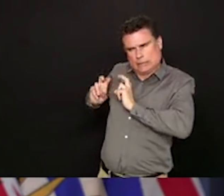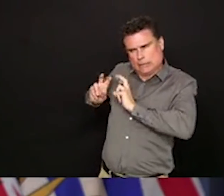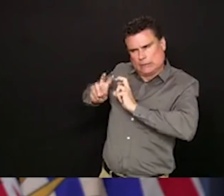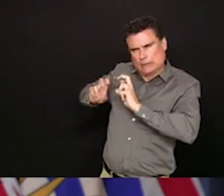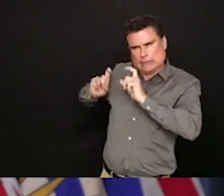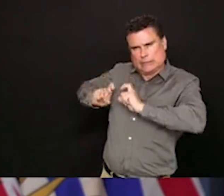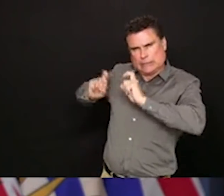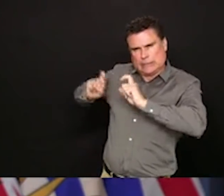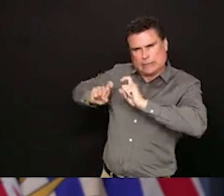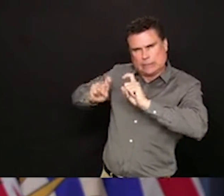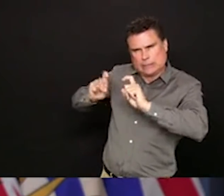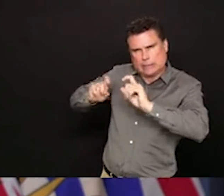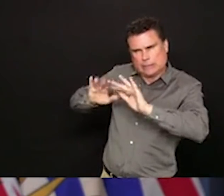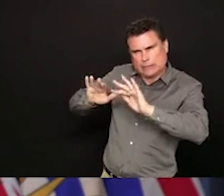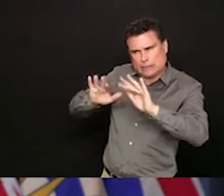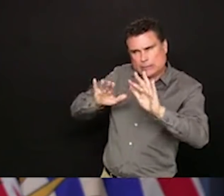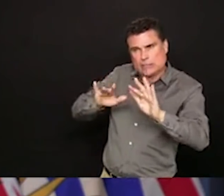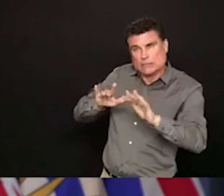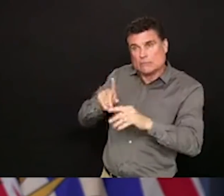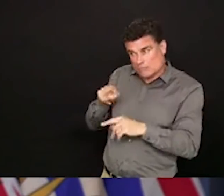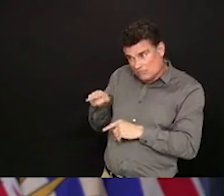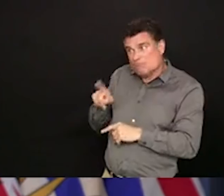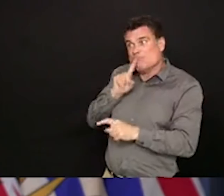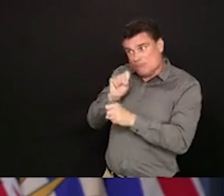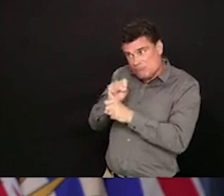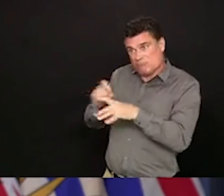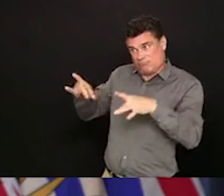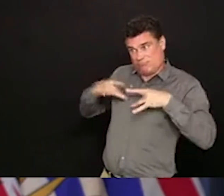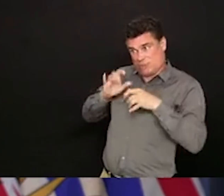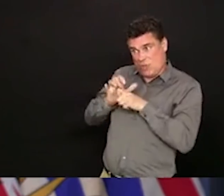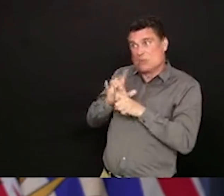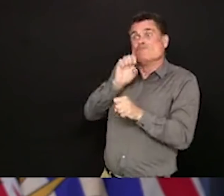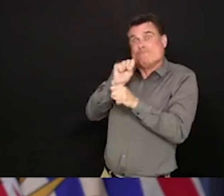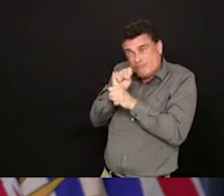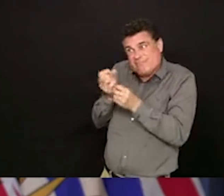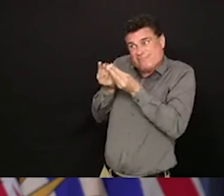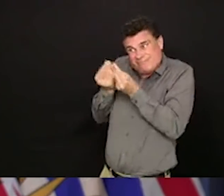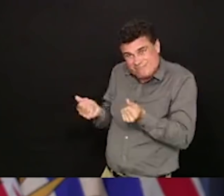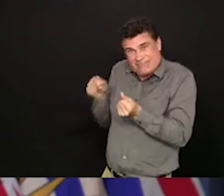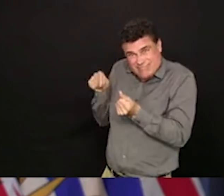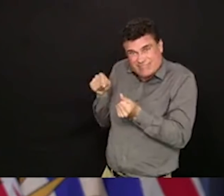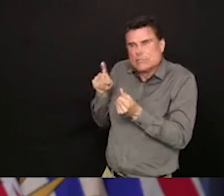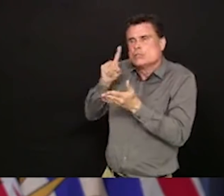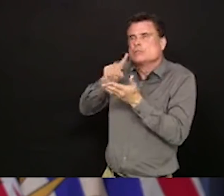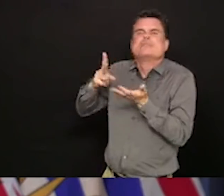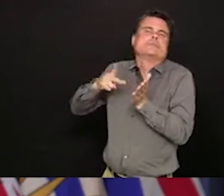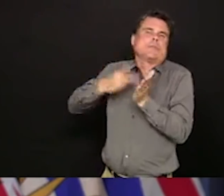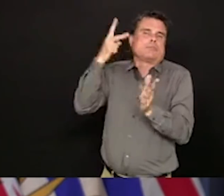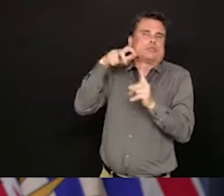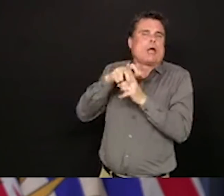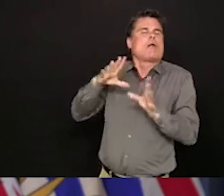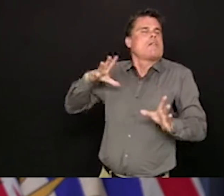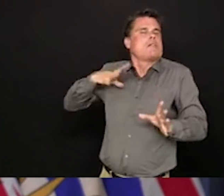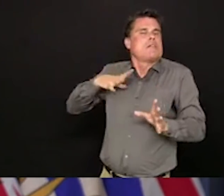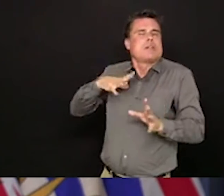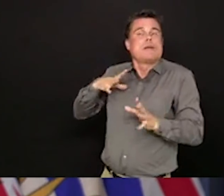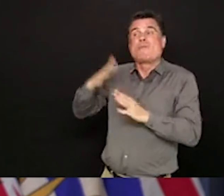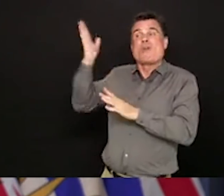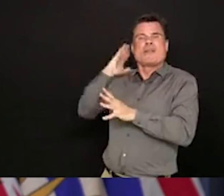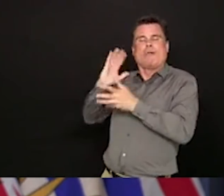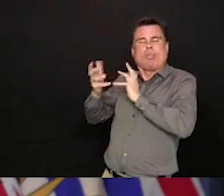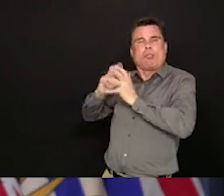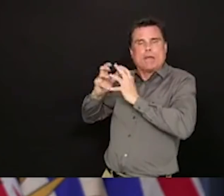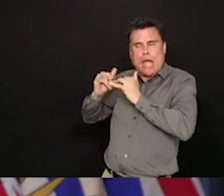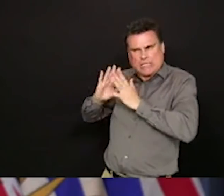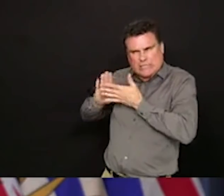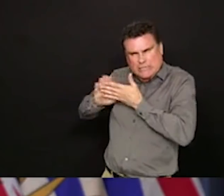last week to make sure that we weren't over-including people. And there were some people who had mild disease, but their symptoms progressed and